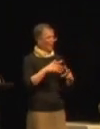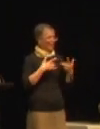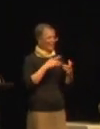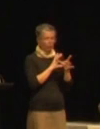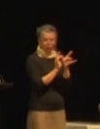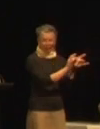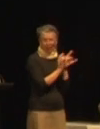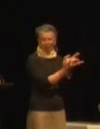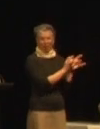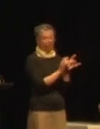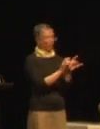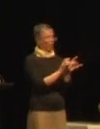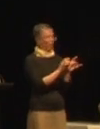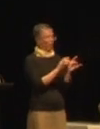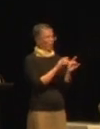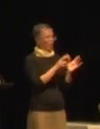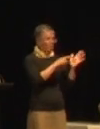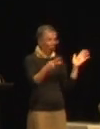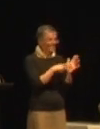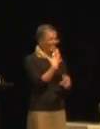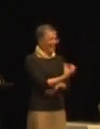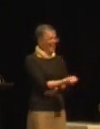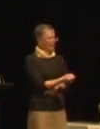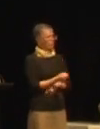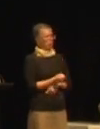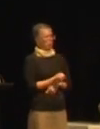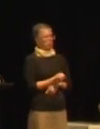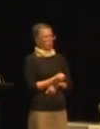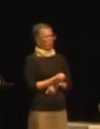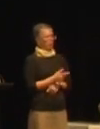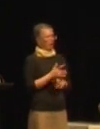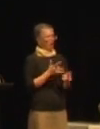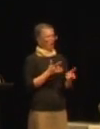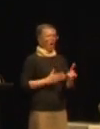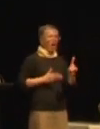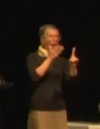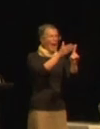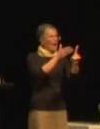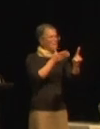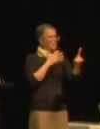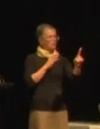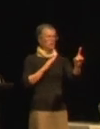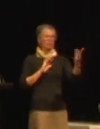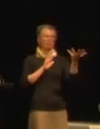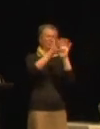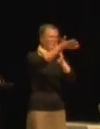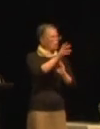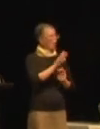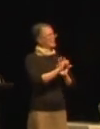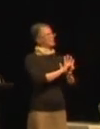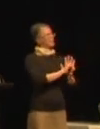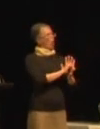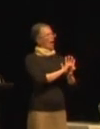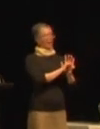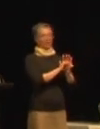policy goal. It wasn't about pulling a particular lever in society. Symbolic activity.